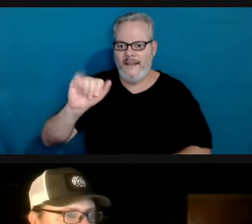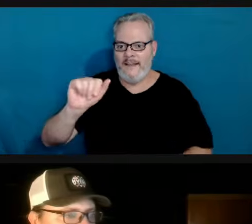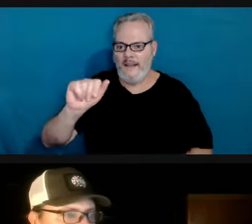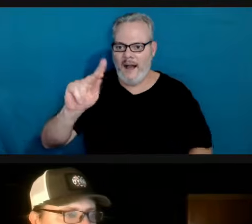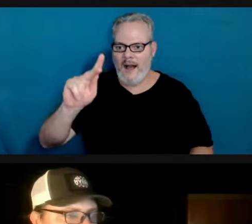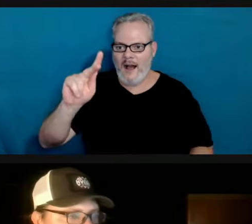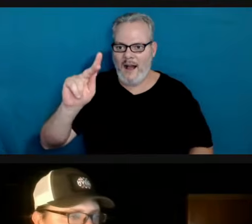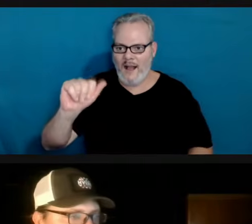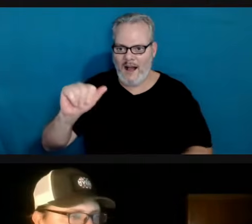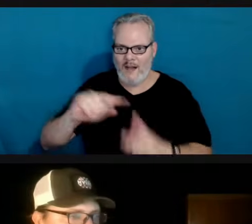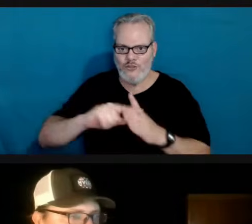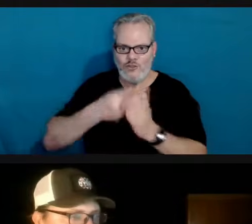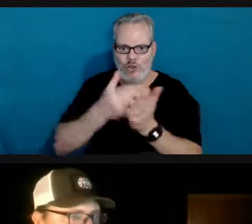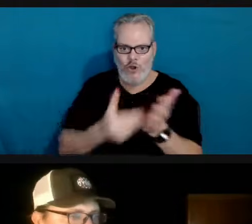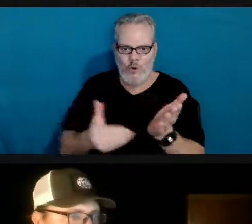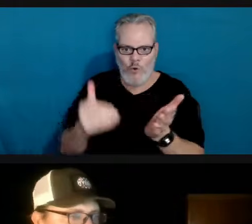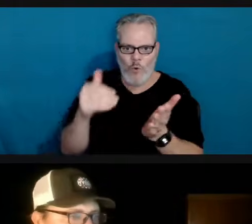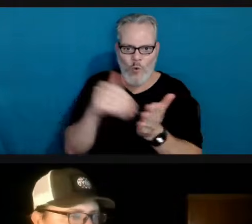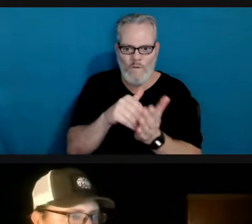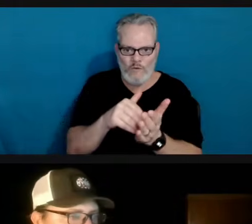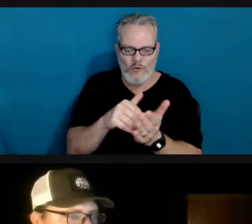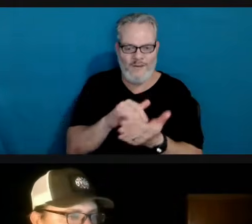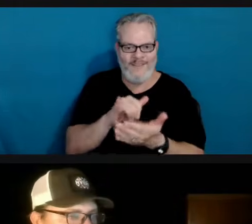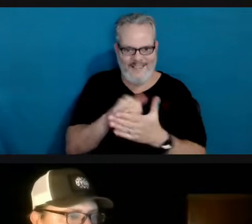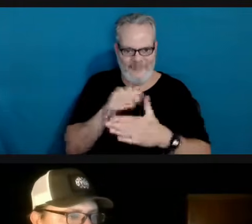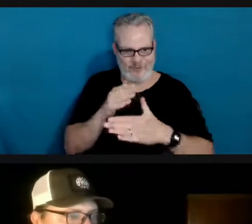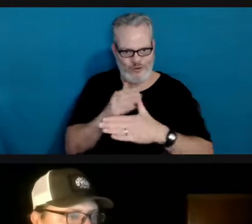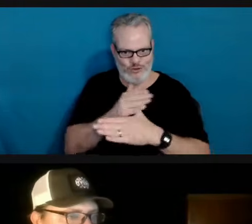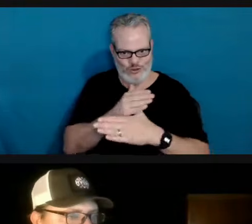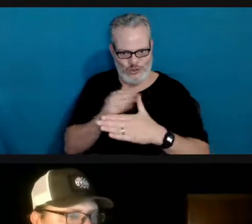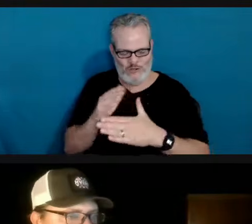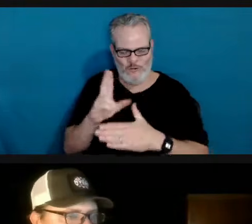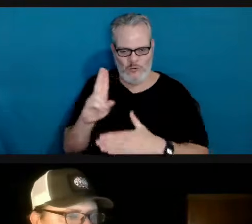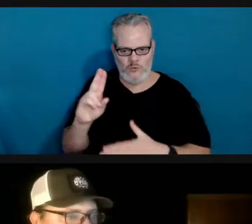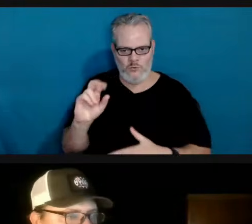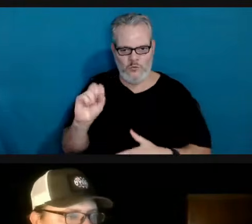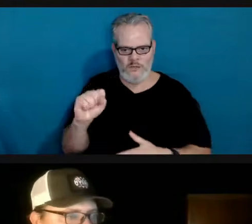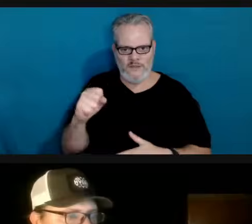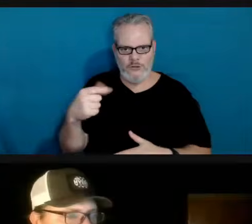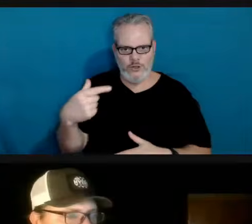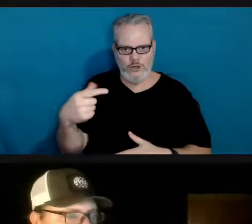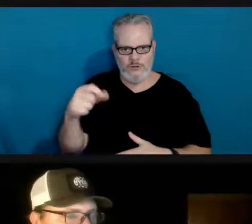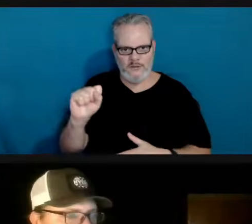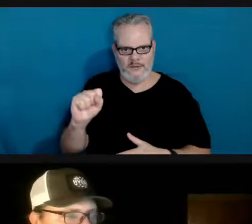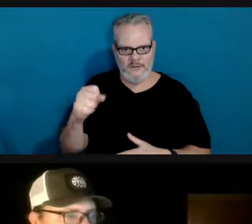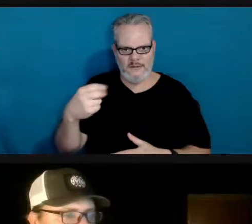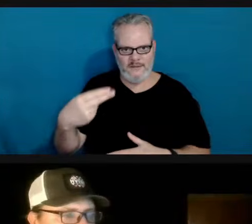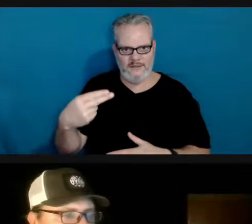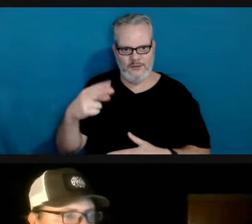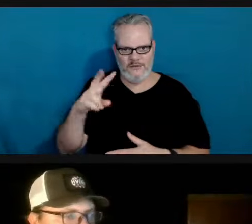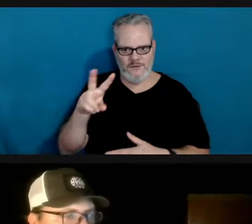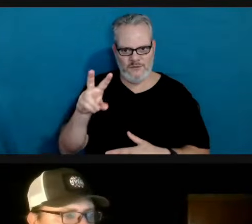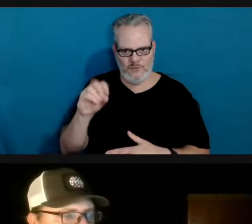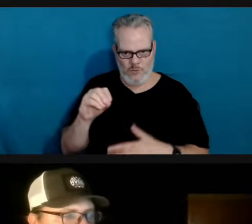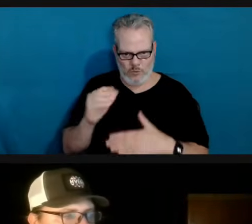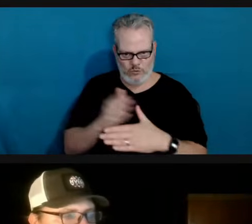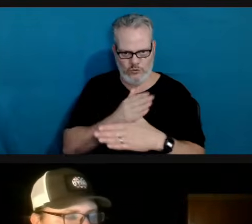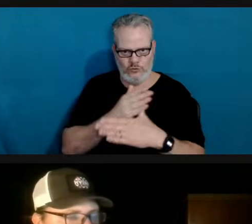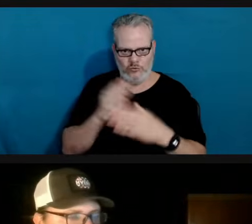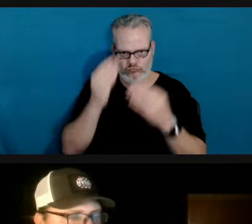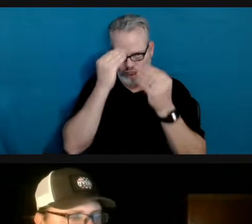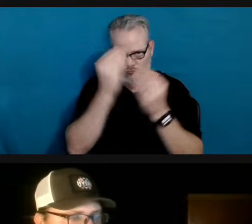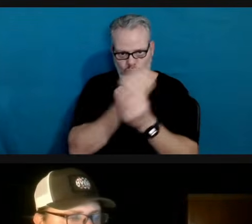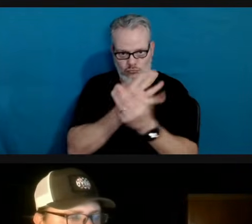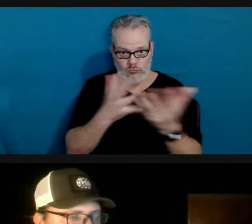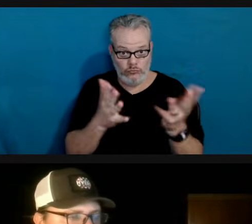interaction that's being highlighted by the USGS HVO today, and so you can read this in more detail if you want to dive into